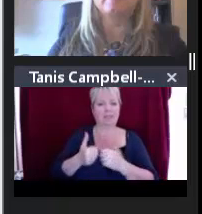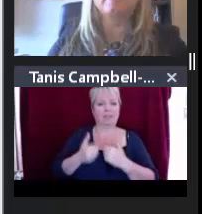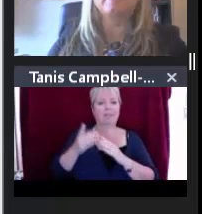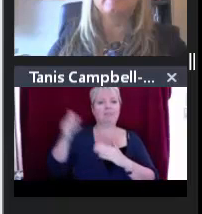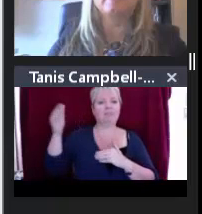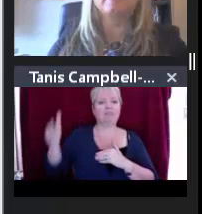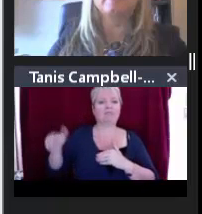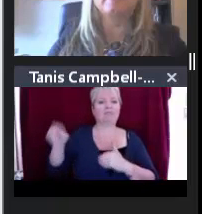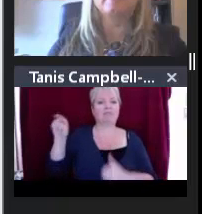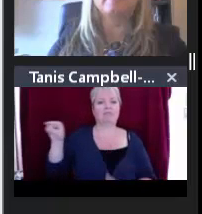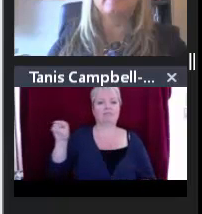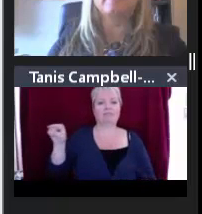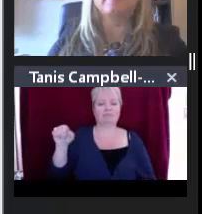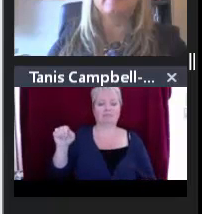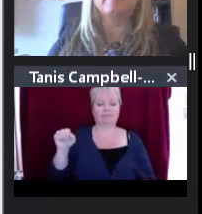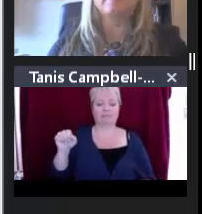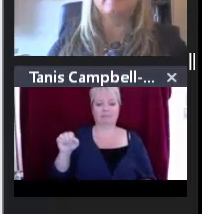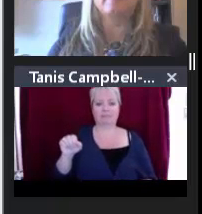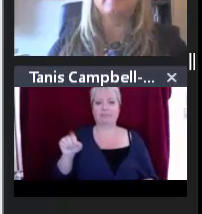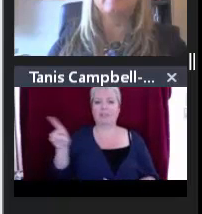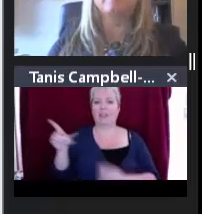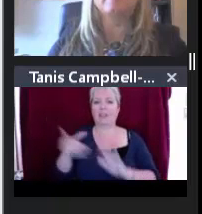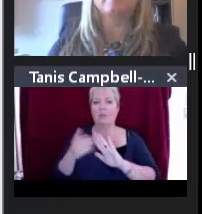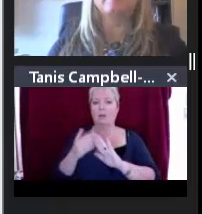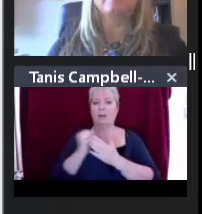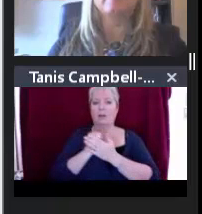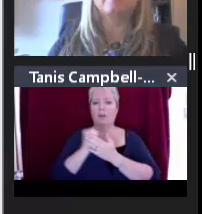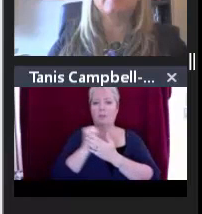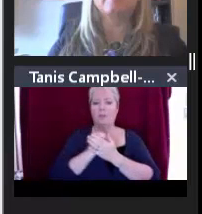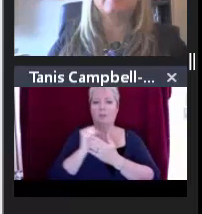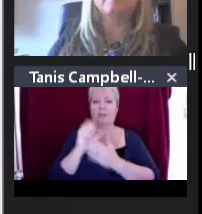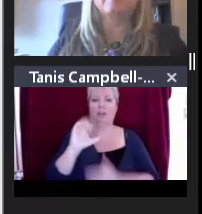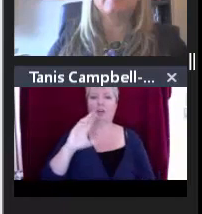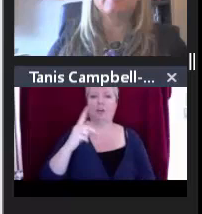run a carpentry business, and